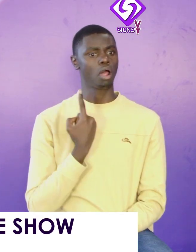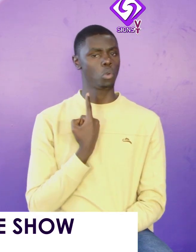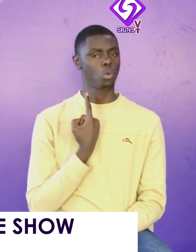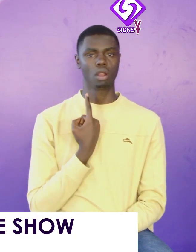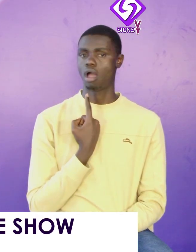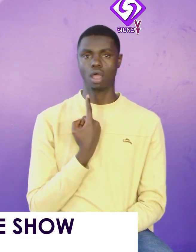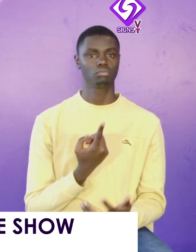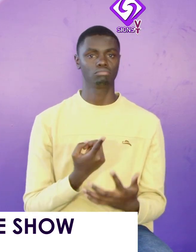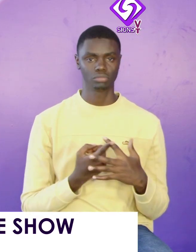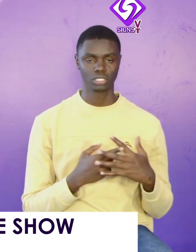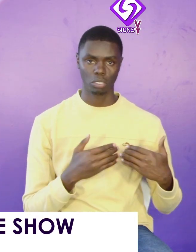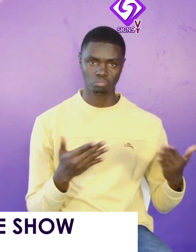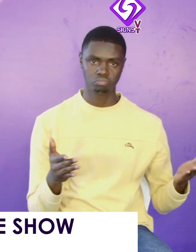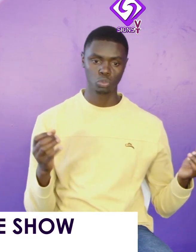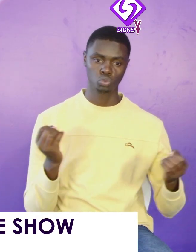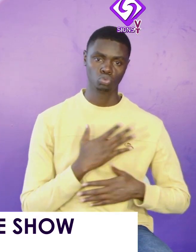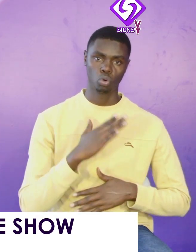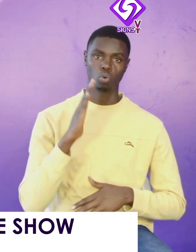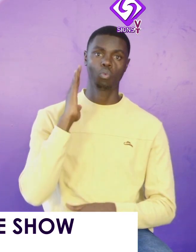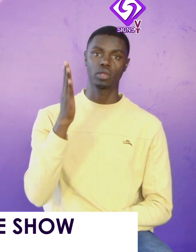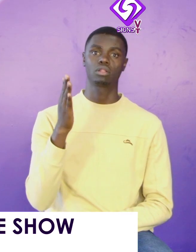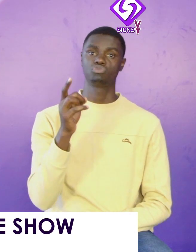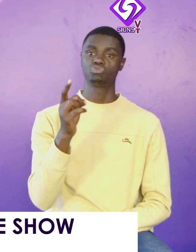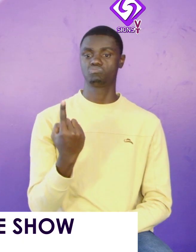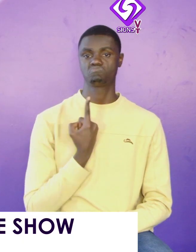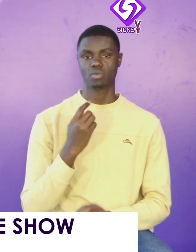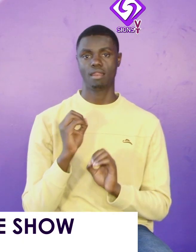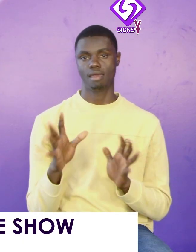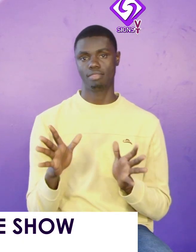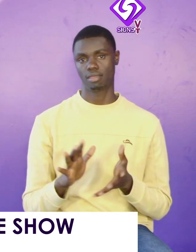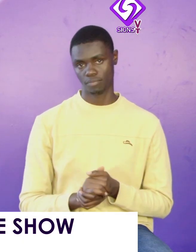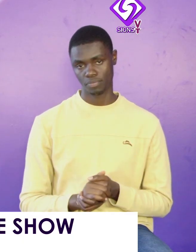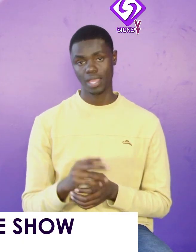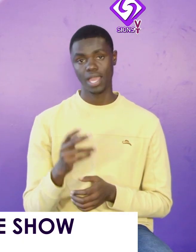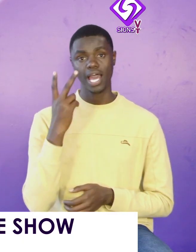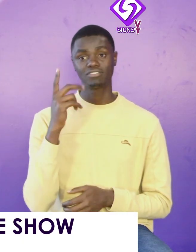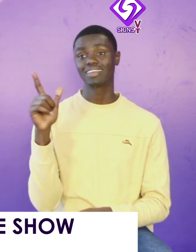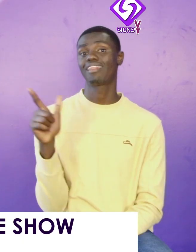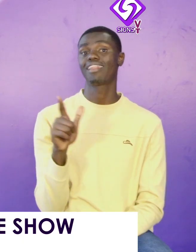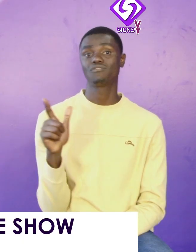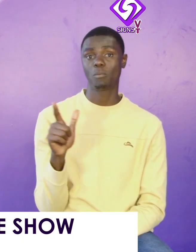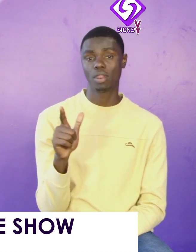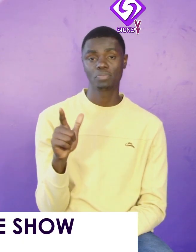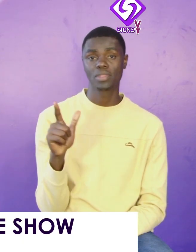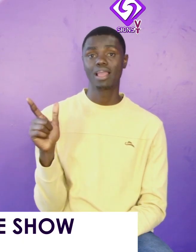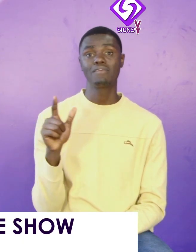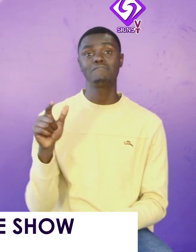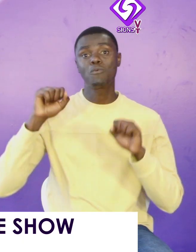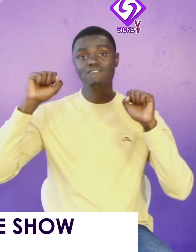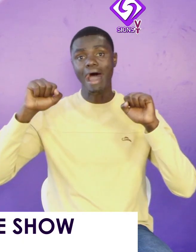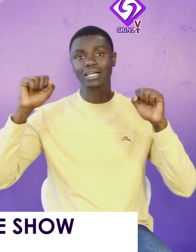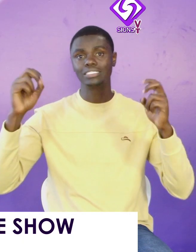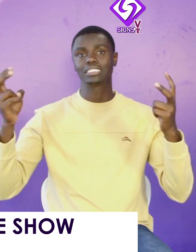start talking. You will be shocked. You are not alone. I just said that maybe Liverpool fans are watching